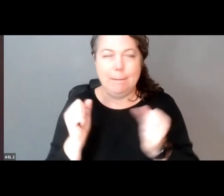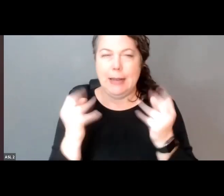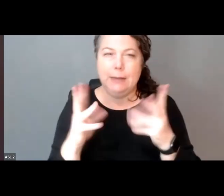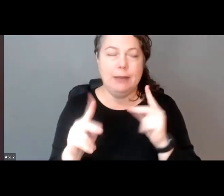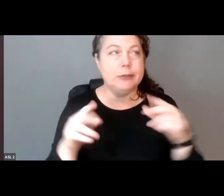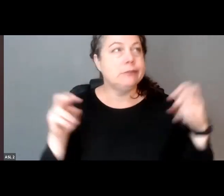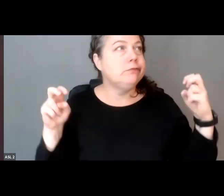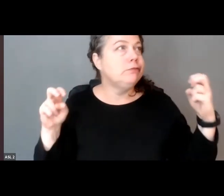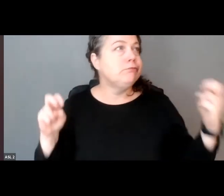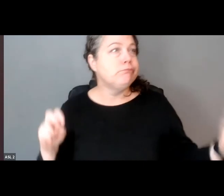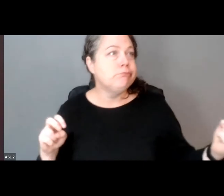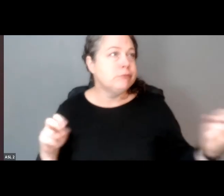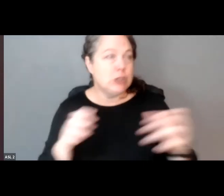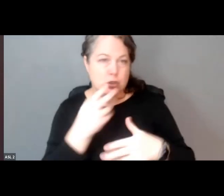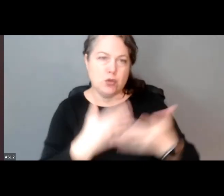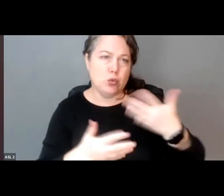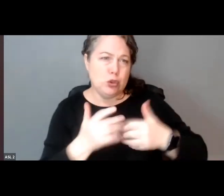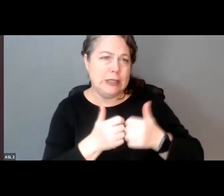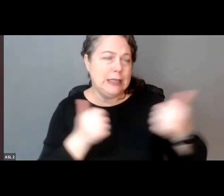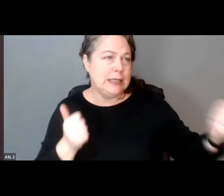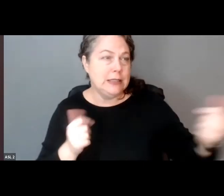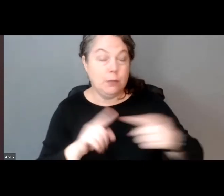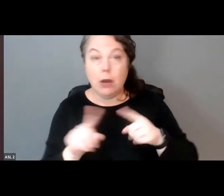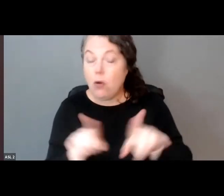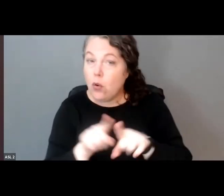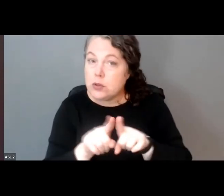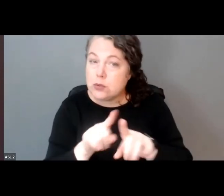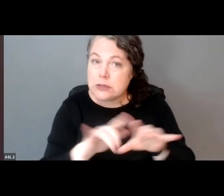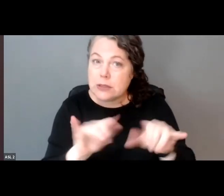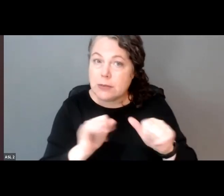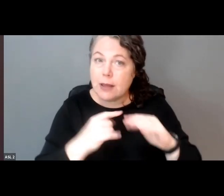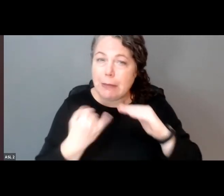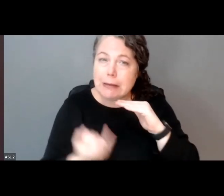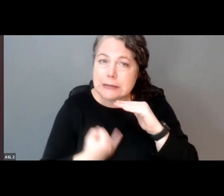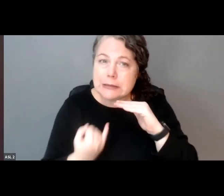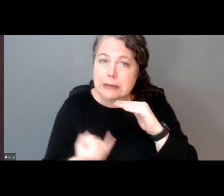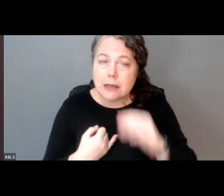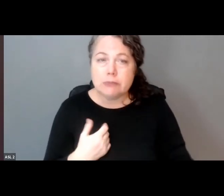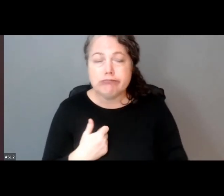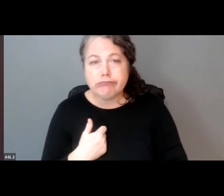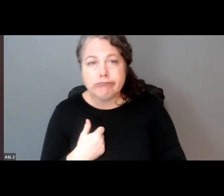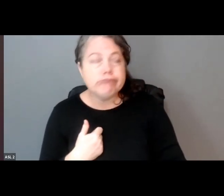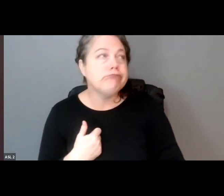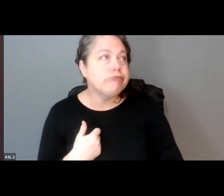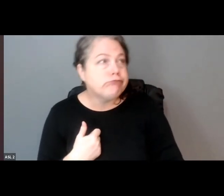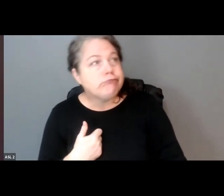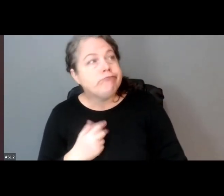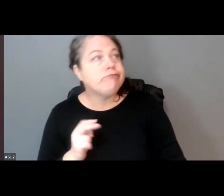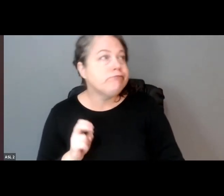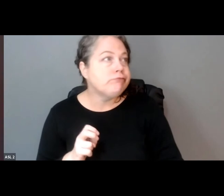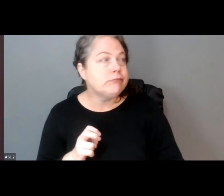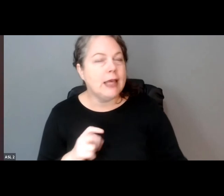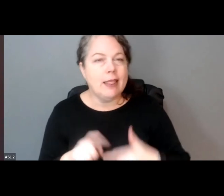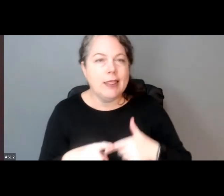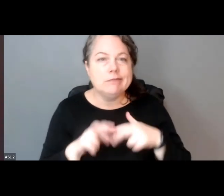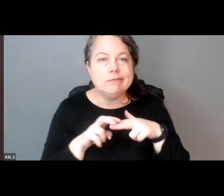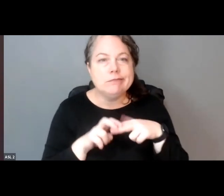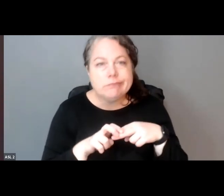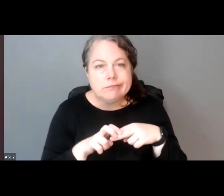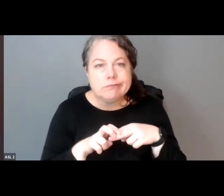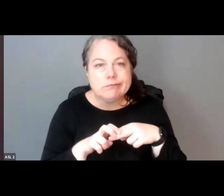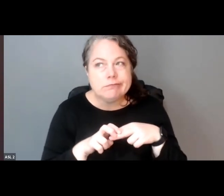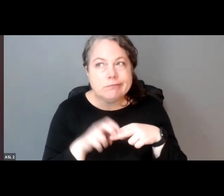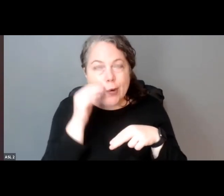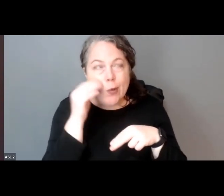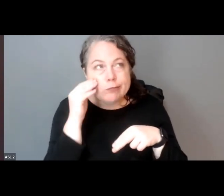not just distant, but isolated, that we've led stagnant lives as well with